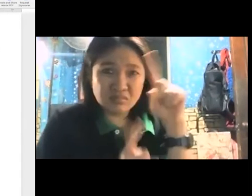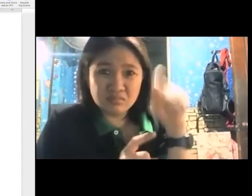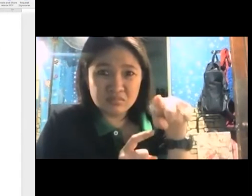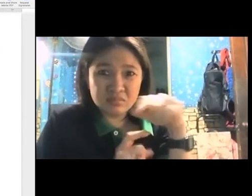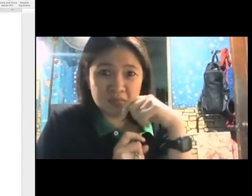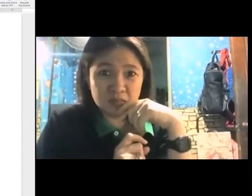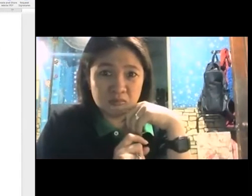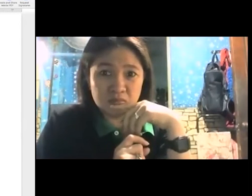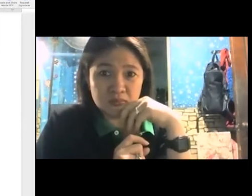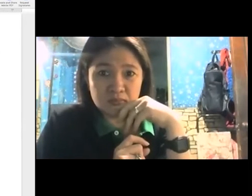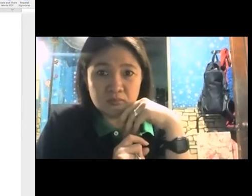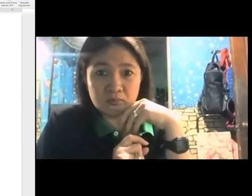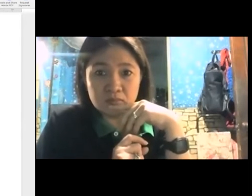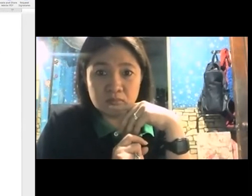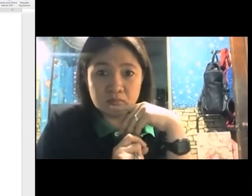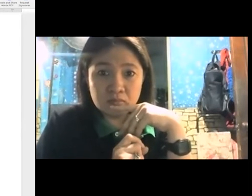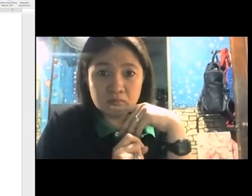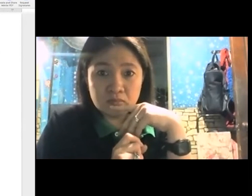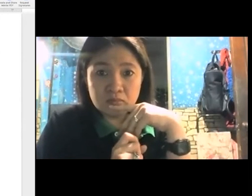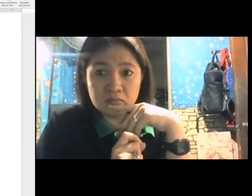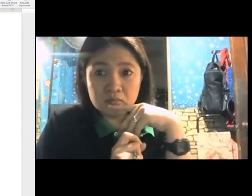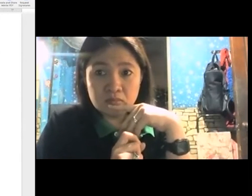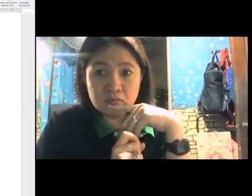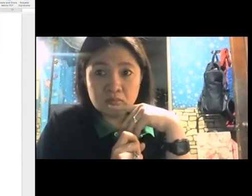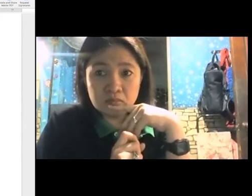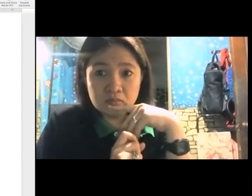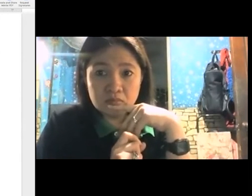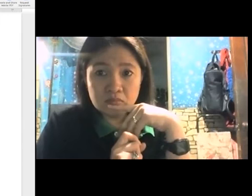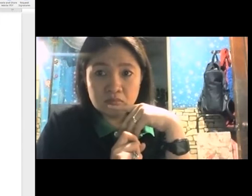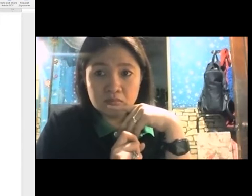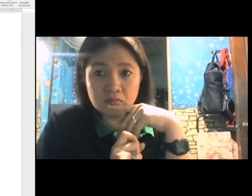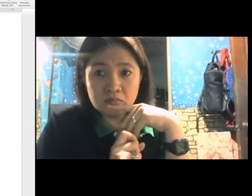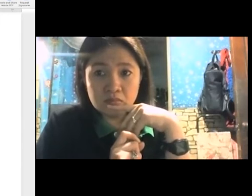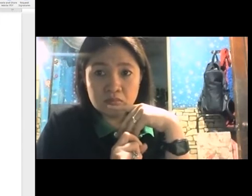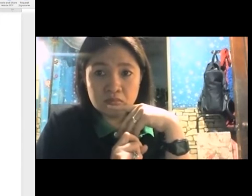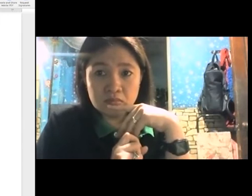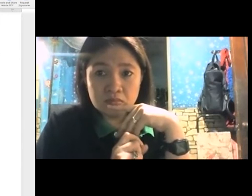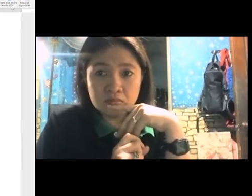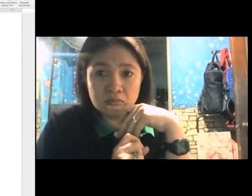Even beautiful, thick, beautiful, or pretty rather.